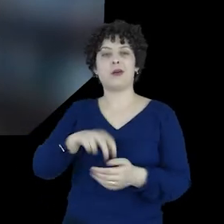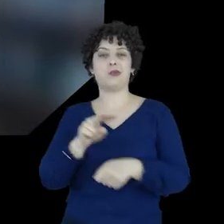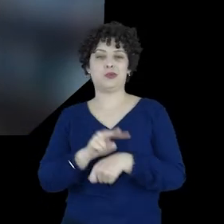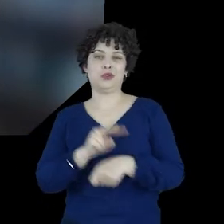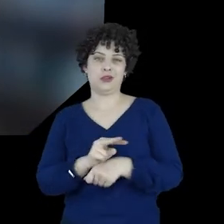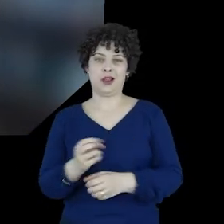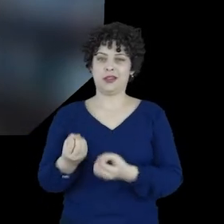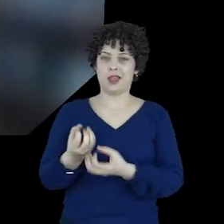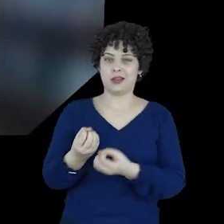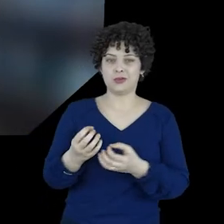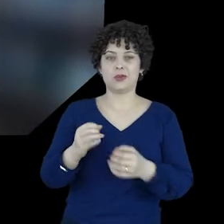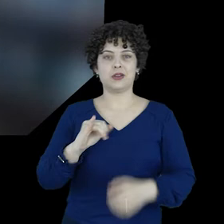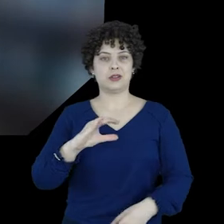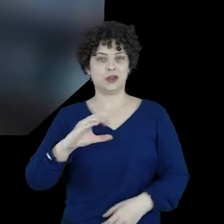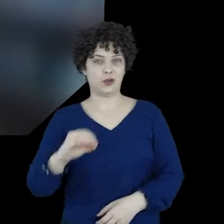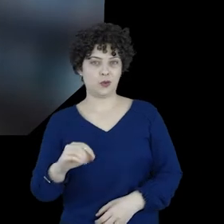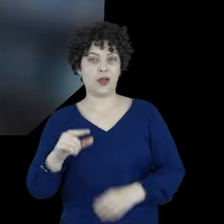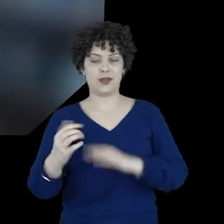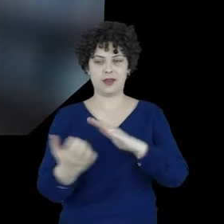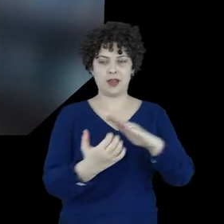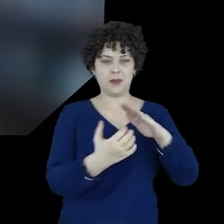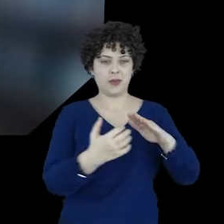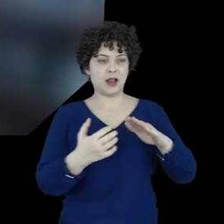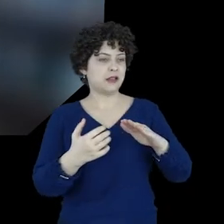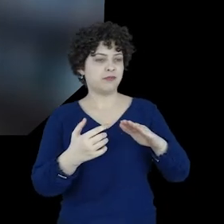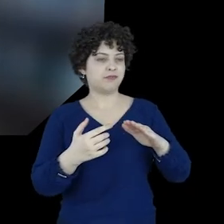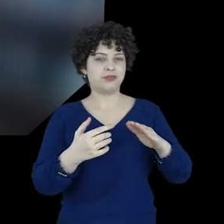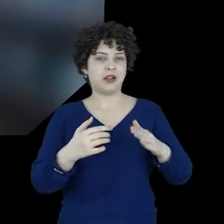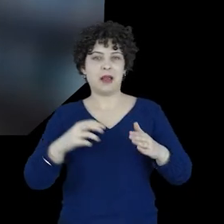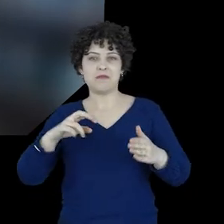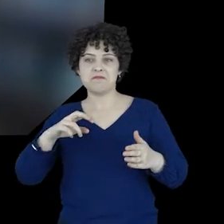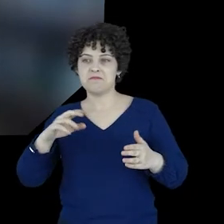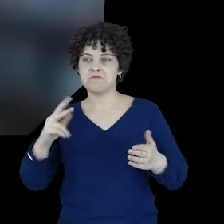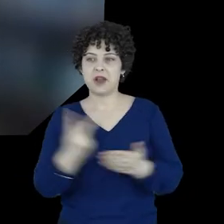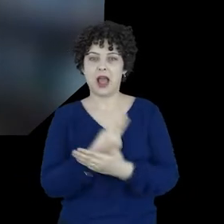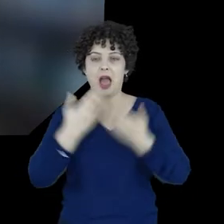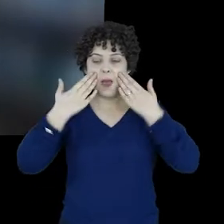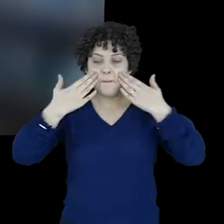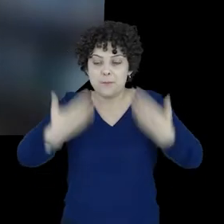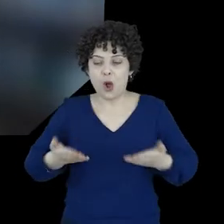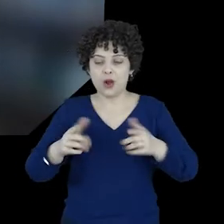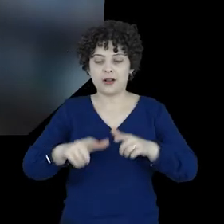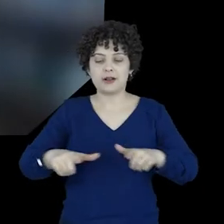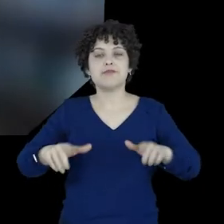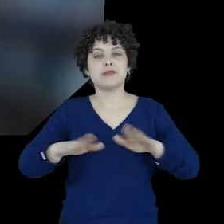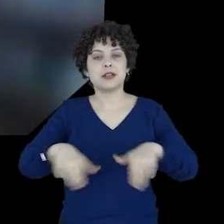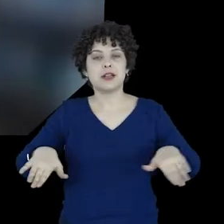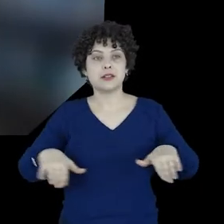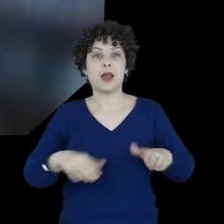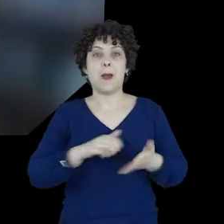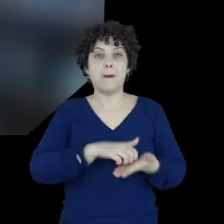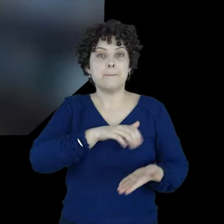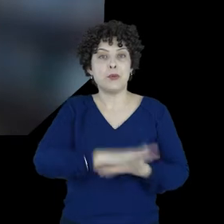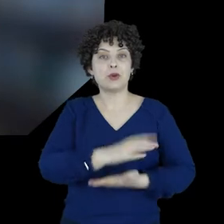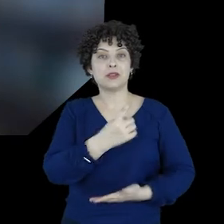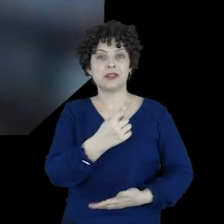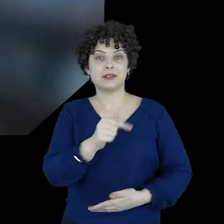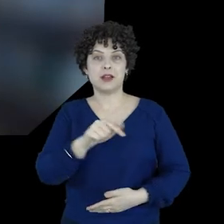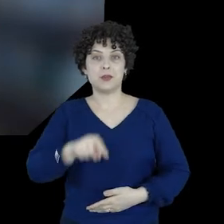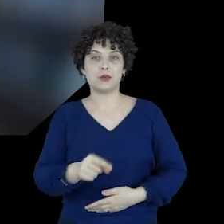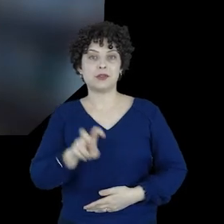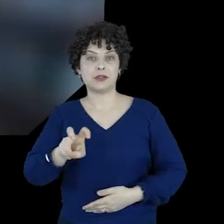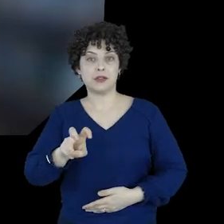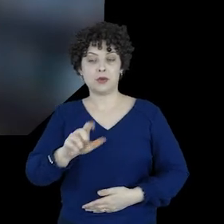the ICO. Companies who breach the code and put children at risk will be eligible for a fine of